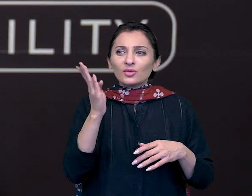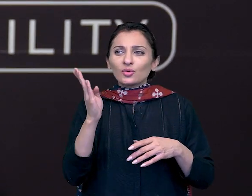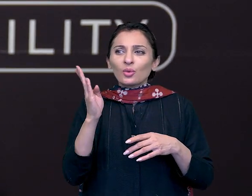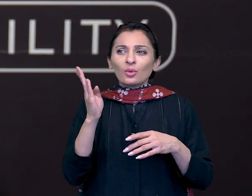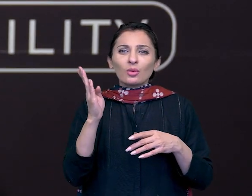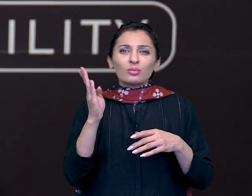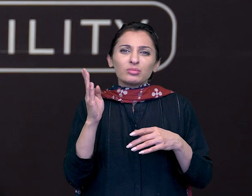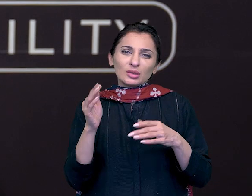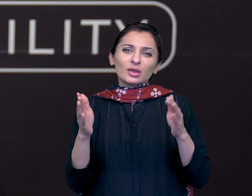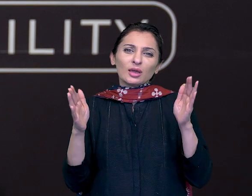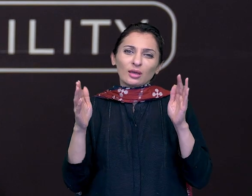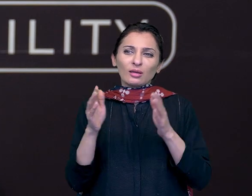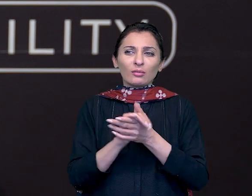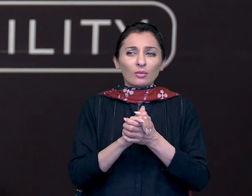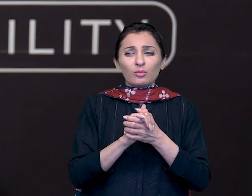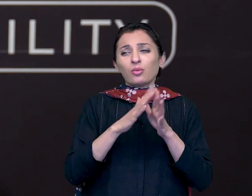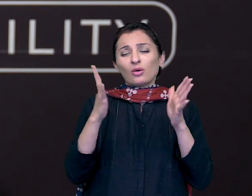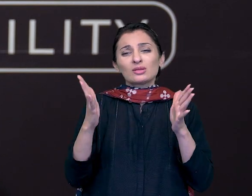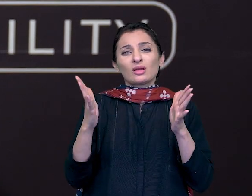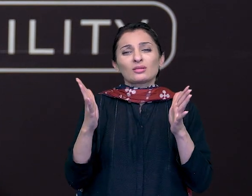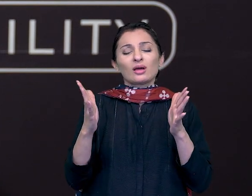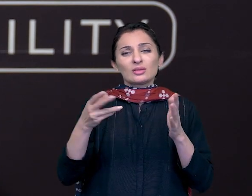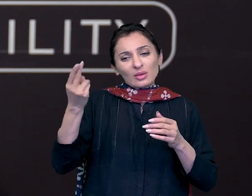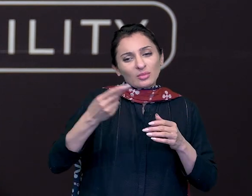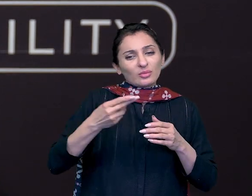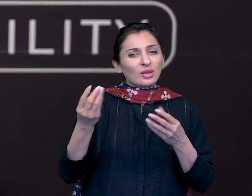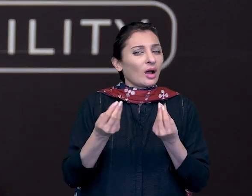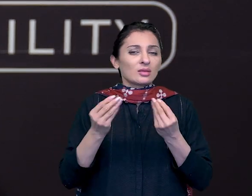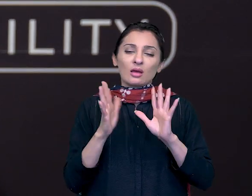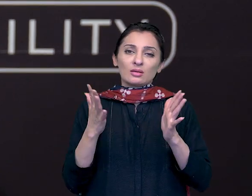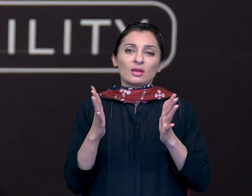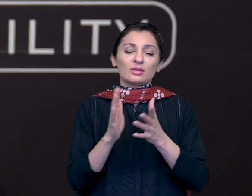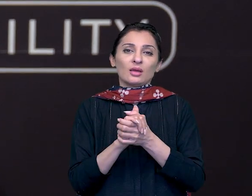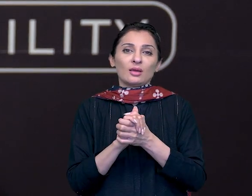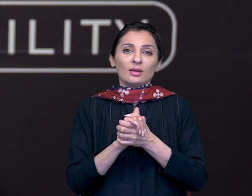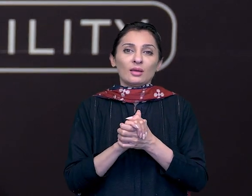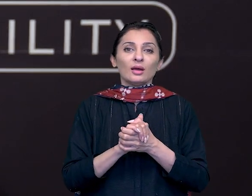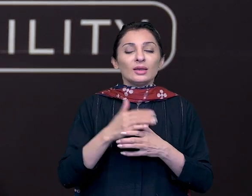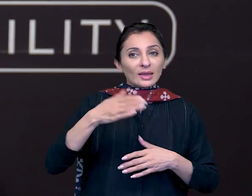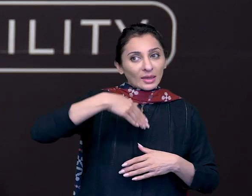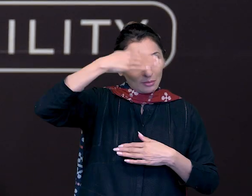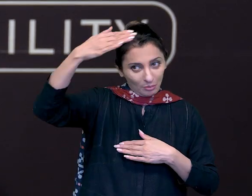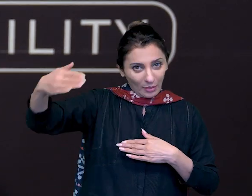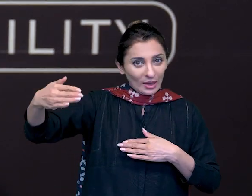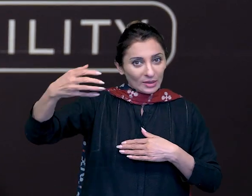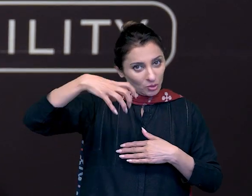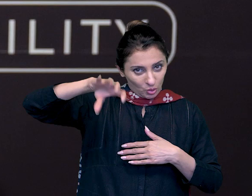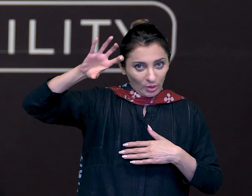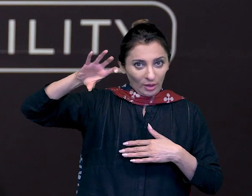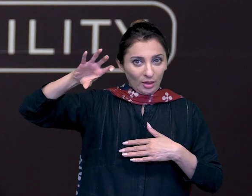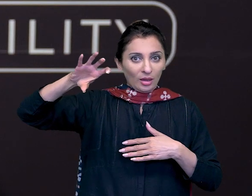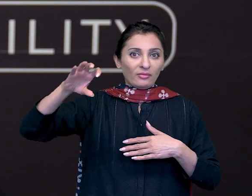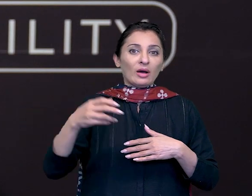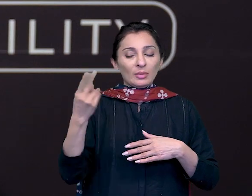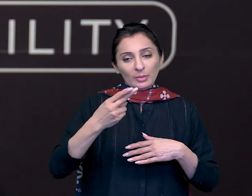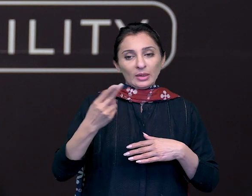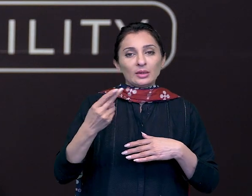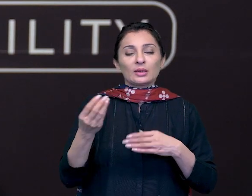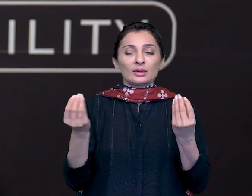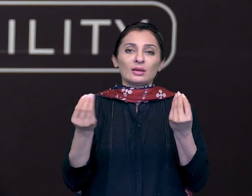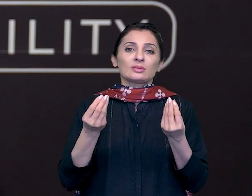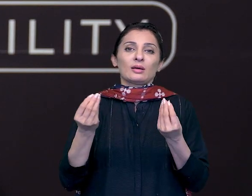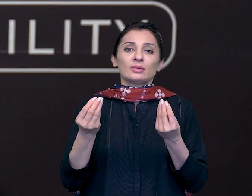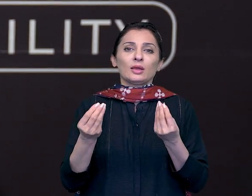open and it's more engaging, and in Pakistan it's definitely more conservative. But there's a great saying that